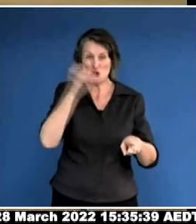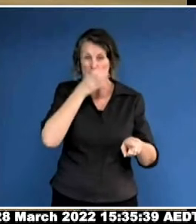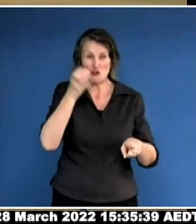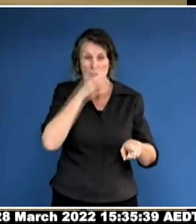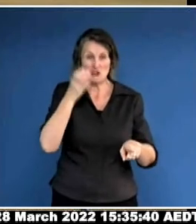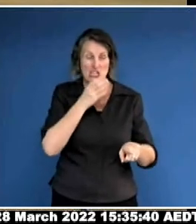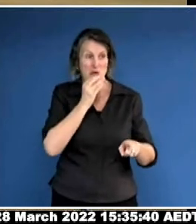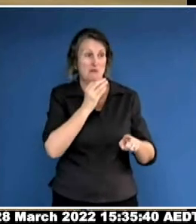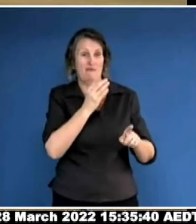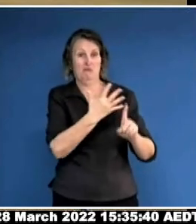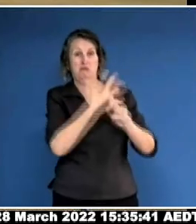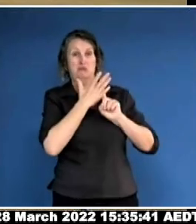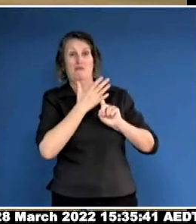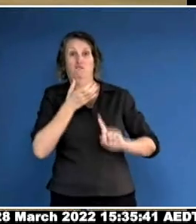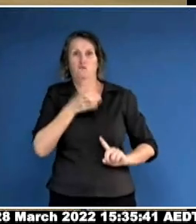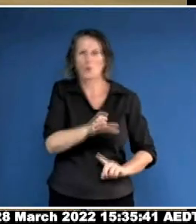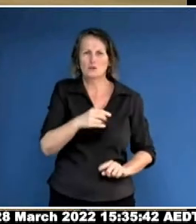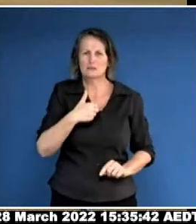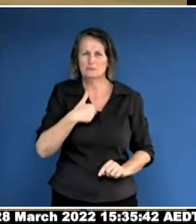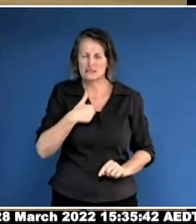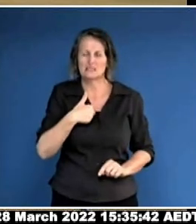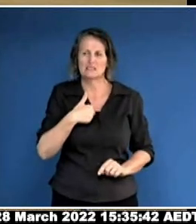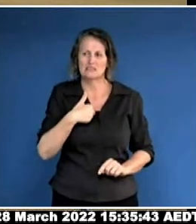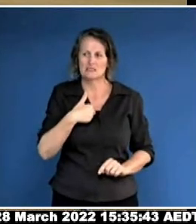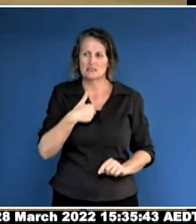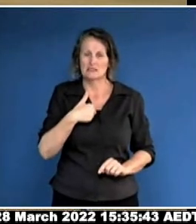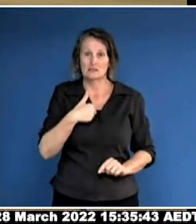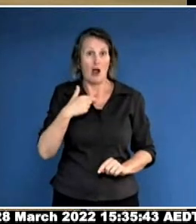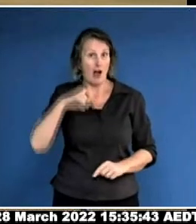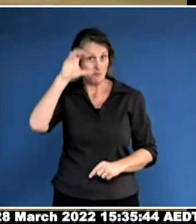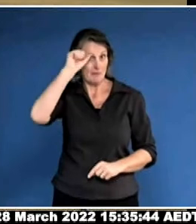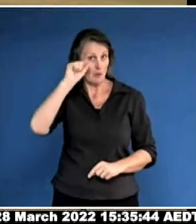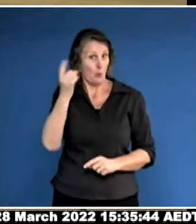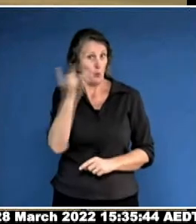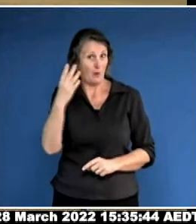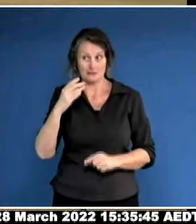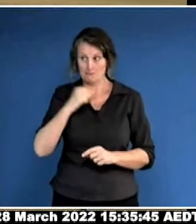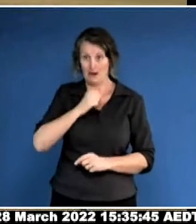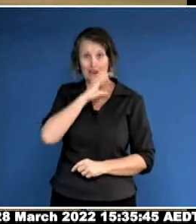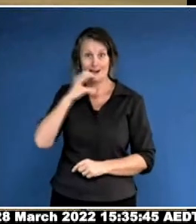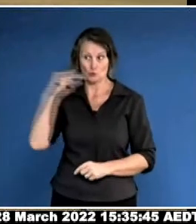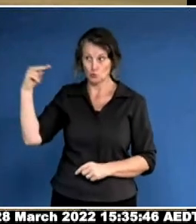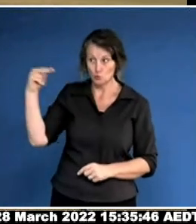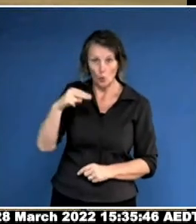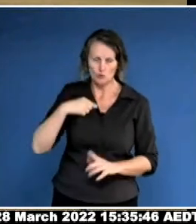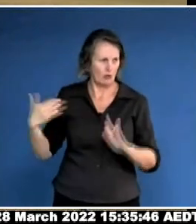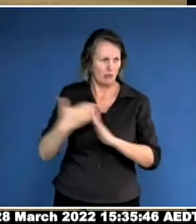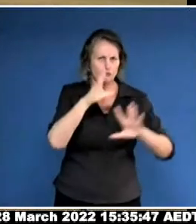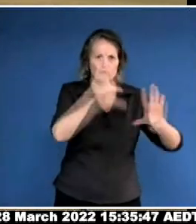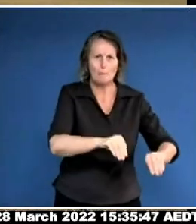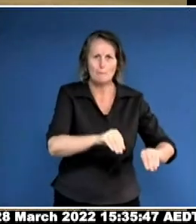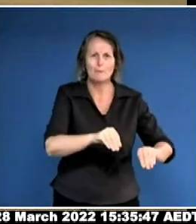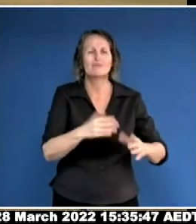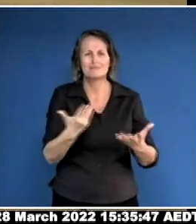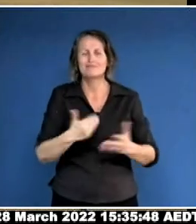drunk. Once it happened in front of my cousin and she stopped it. At the time I was seeing person four, I